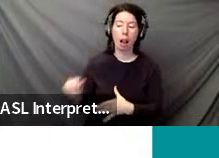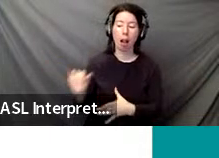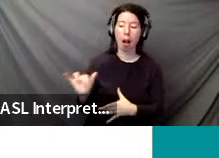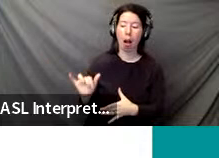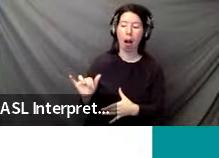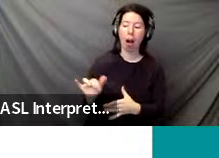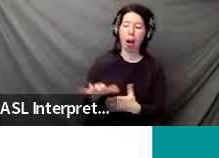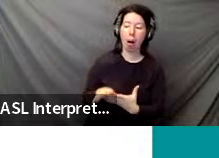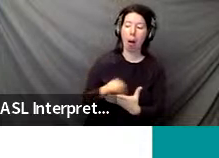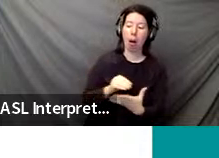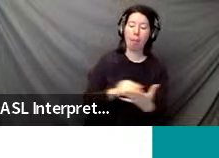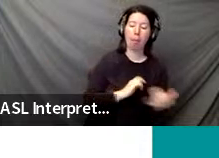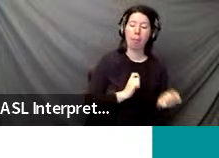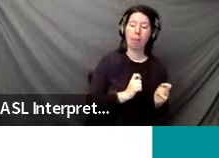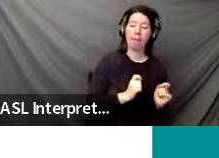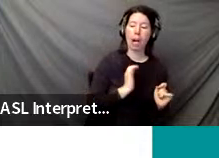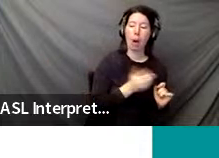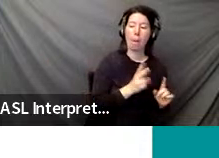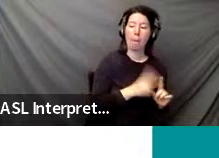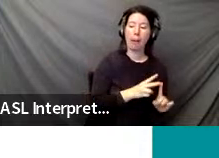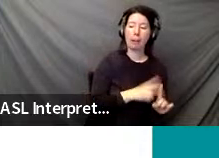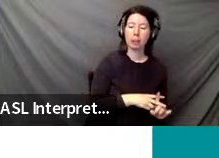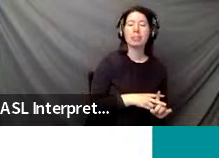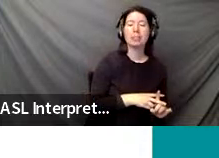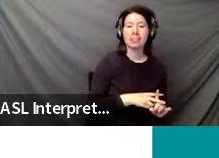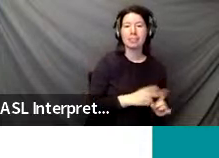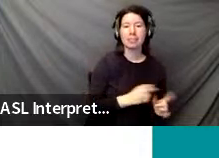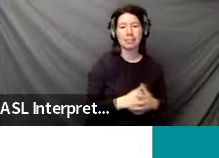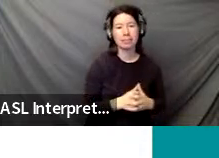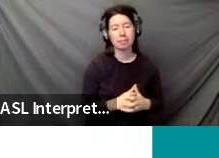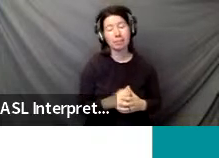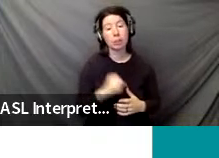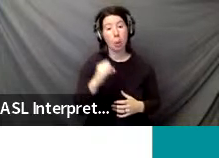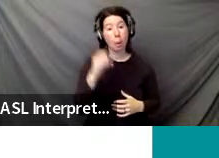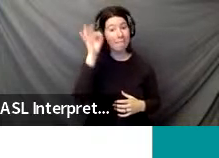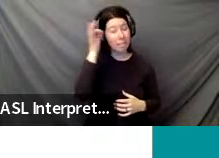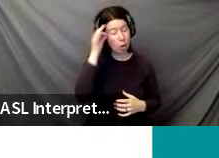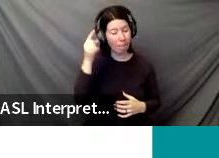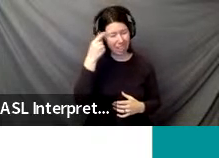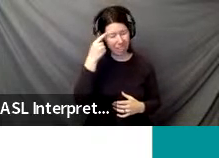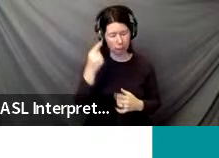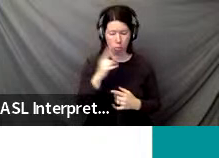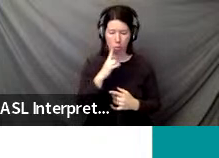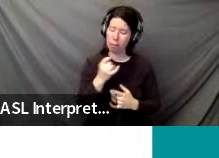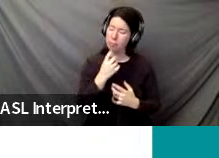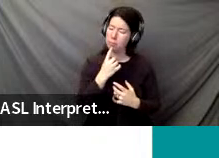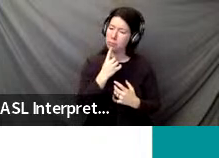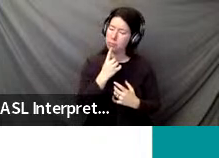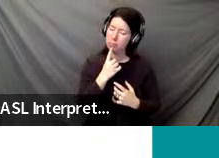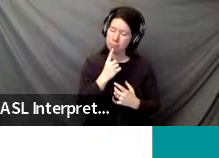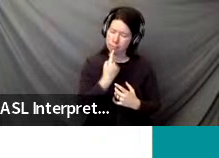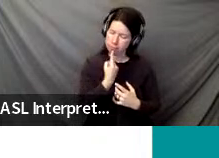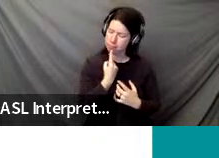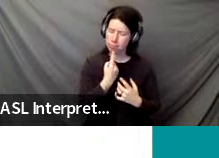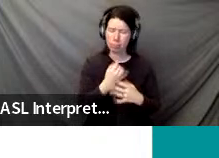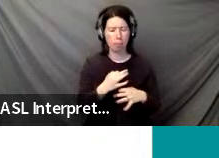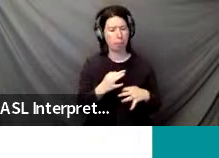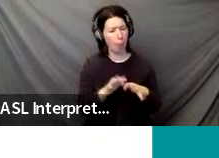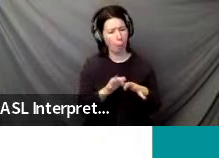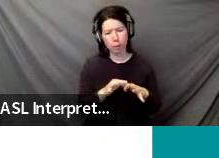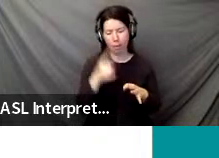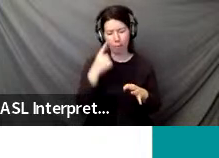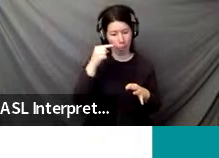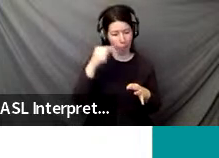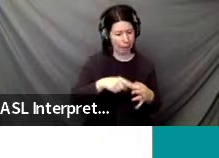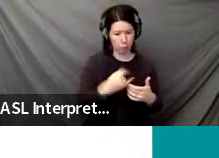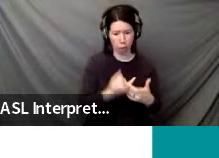our application. So federal funding is critical to the completion of this project.